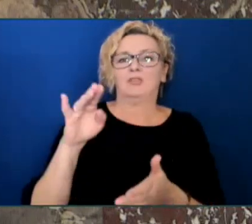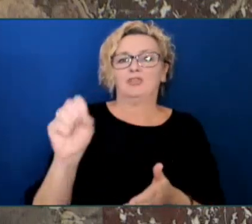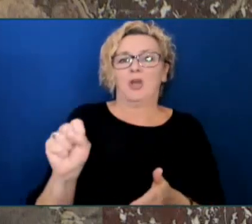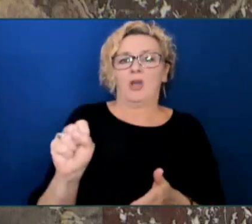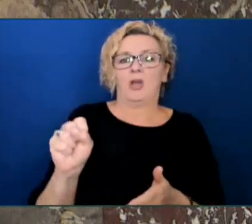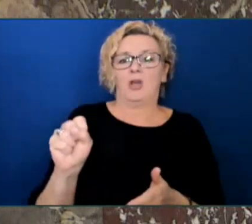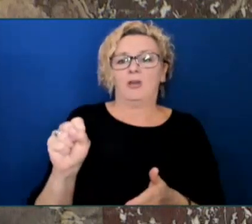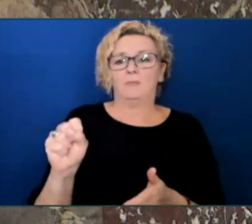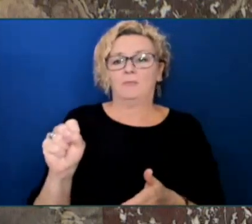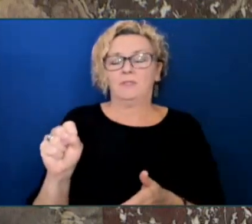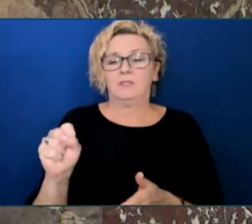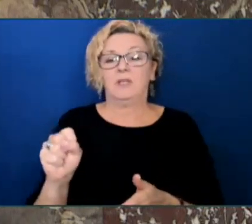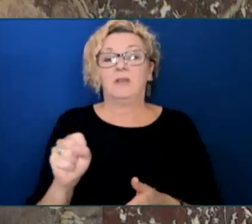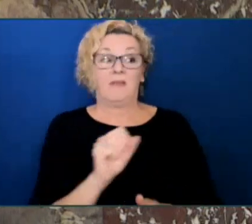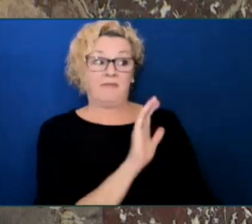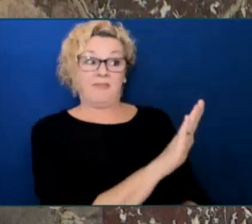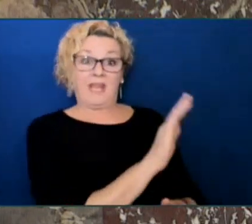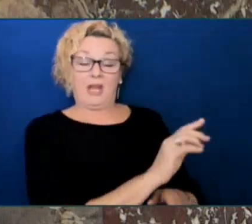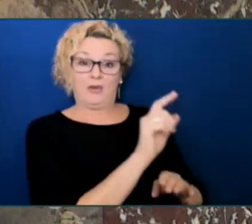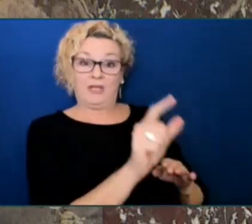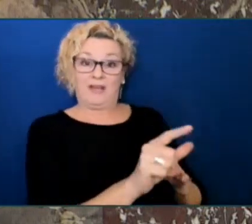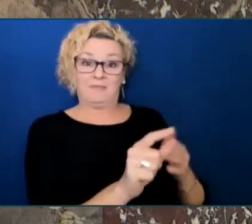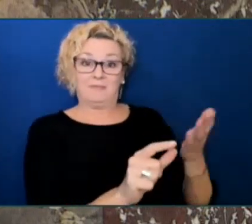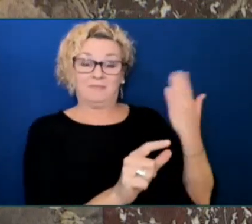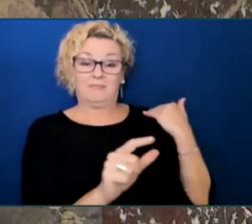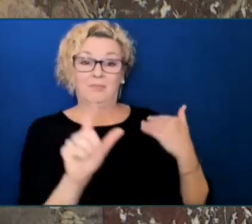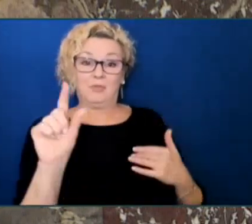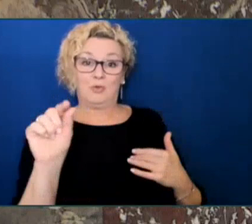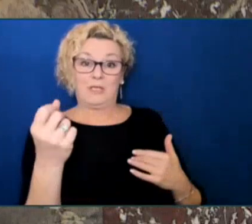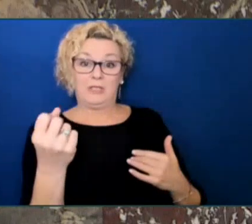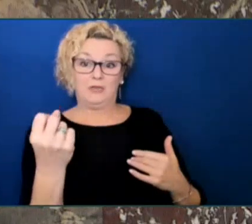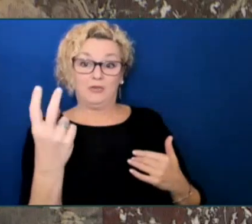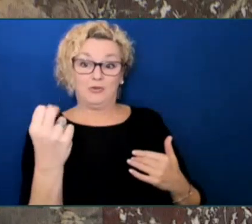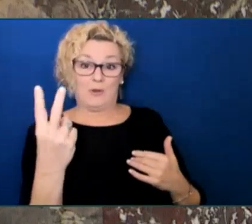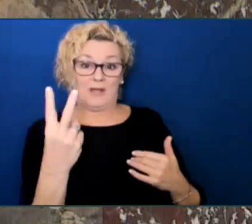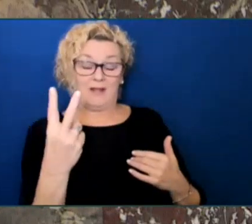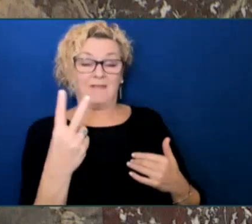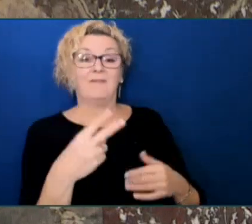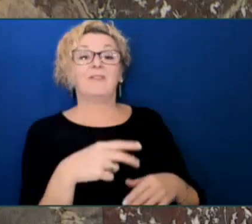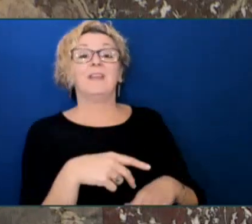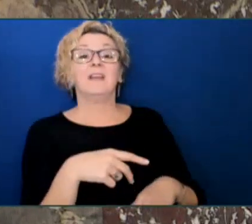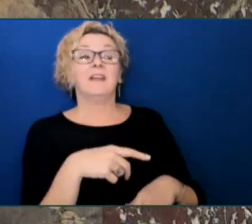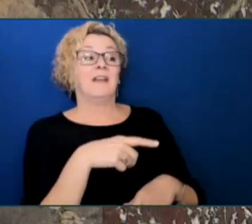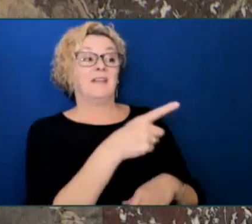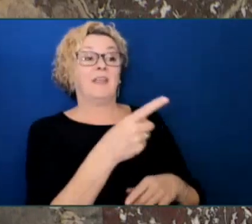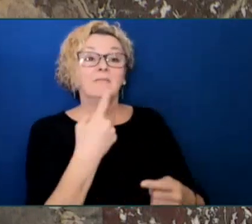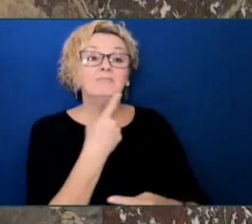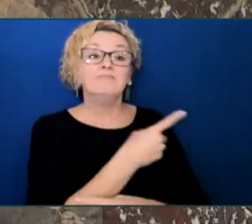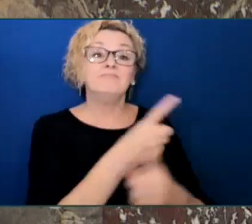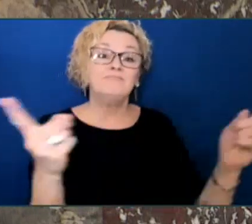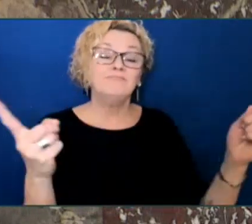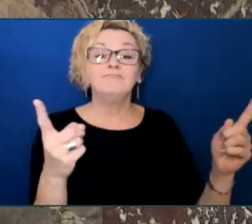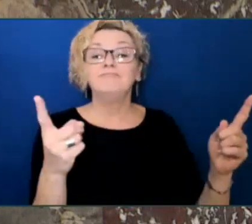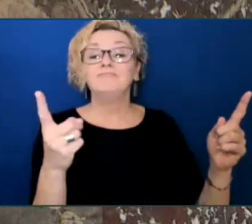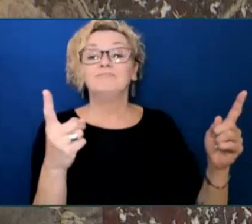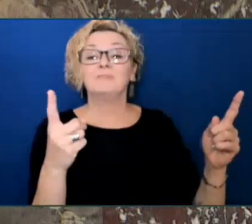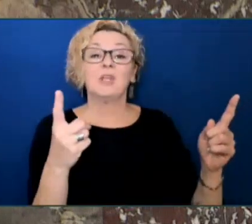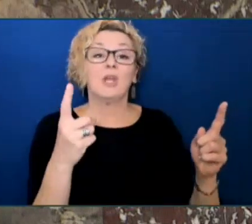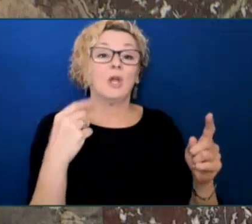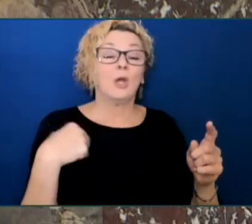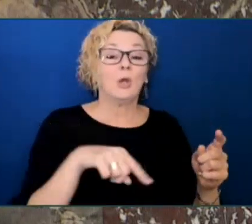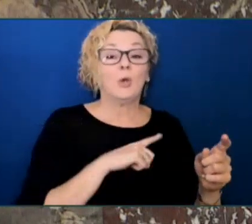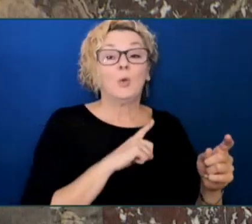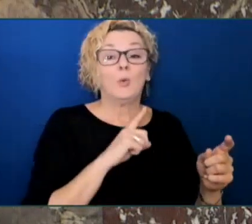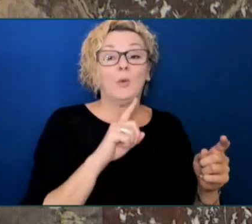in 2012, when the Leader of the Opposition was the Finance Minister, they issued a press release when they created 17,000